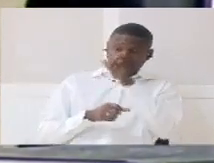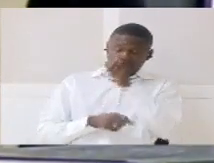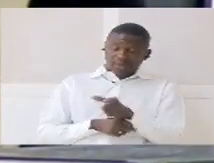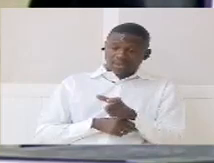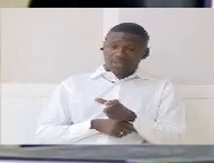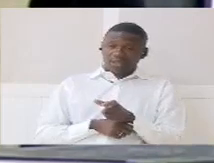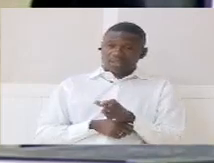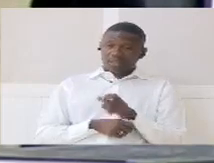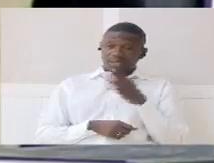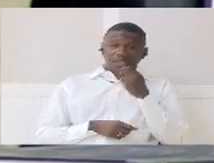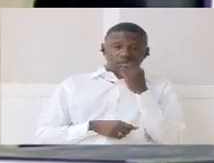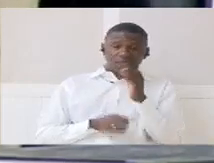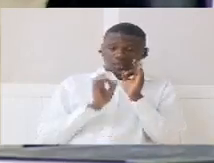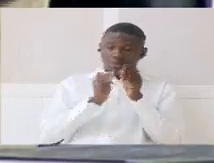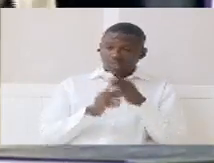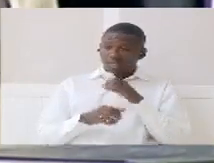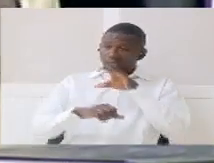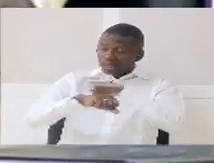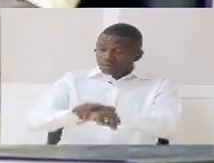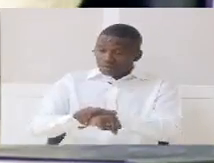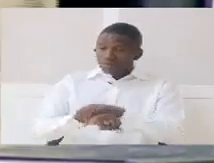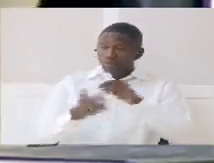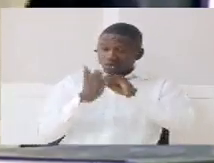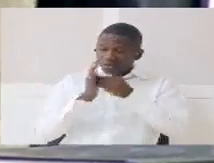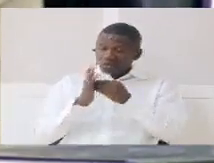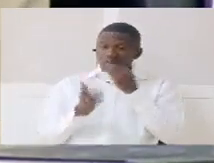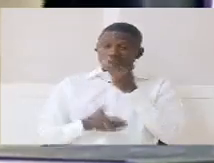And they will tell you that he was caught with cannabis.